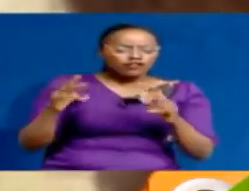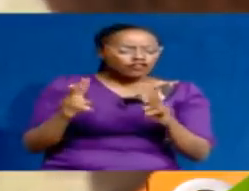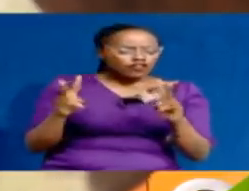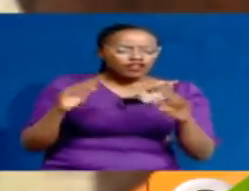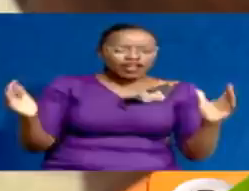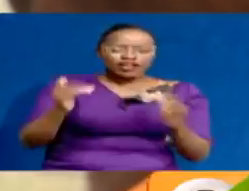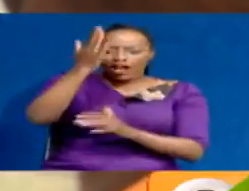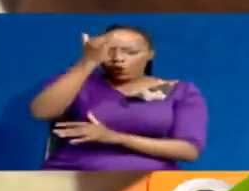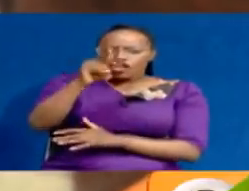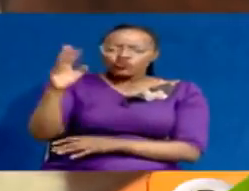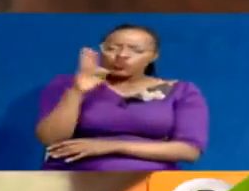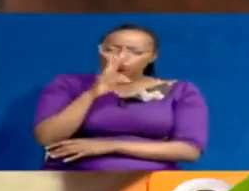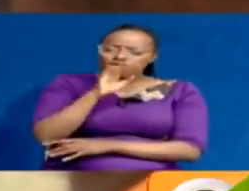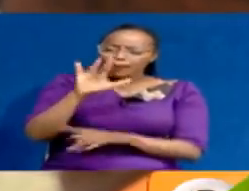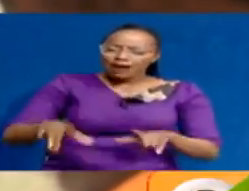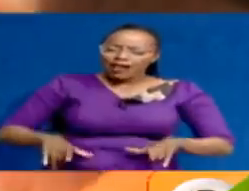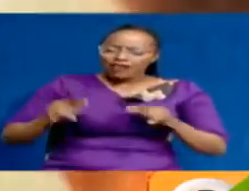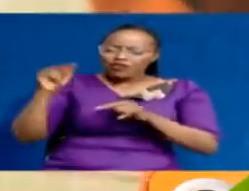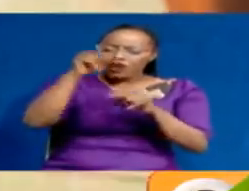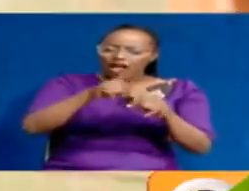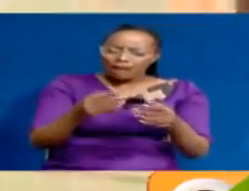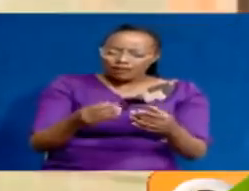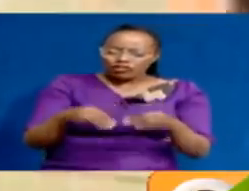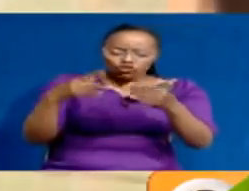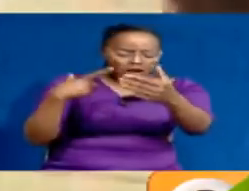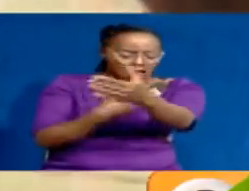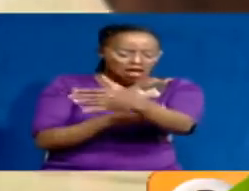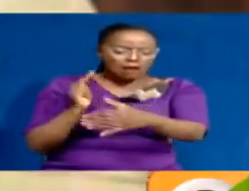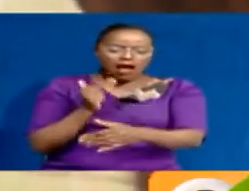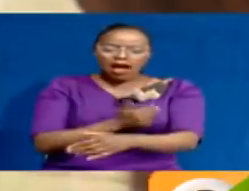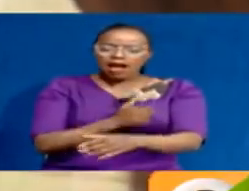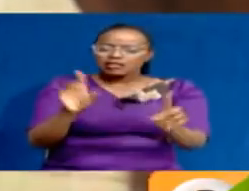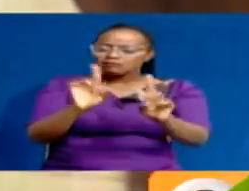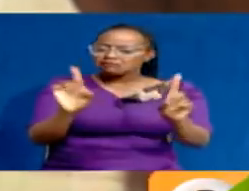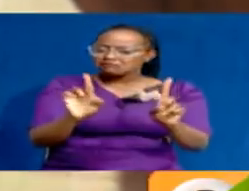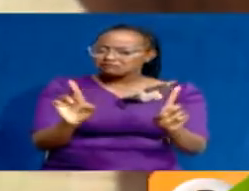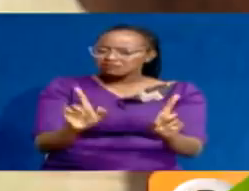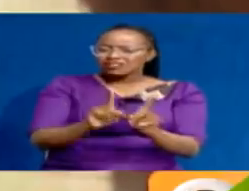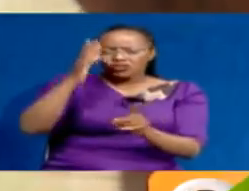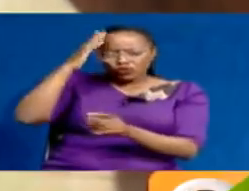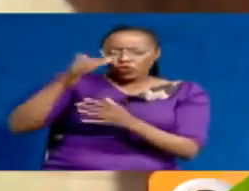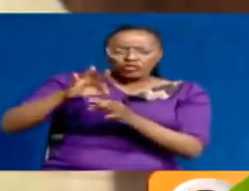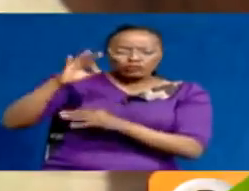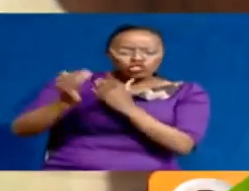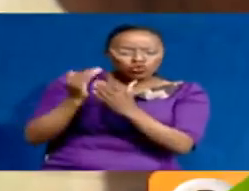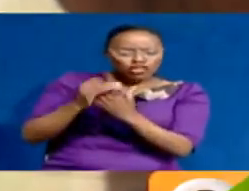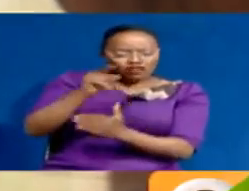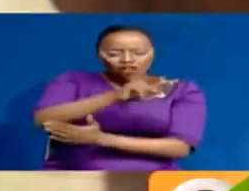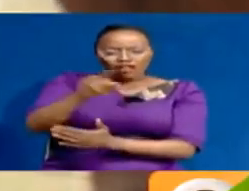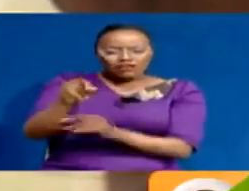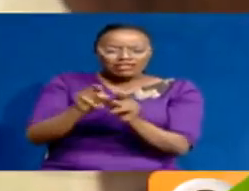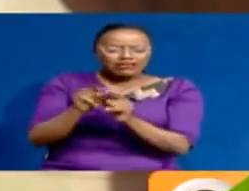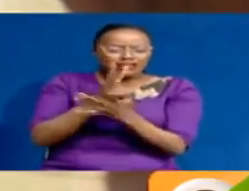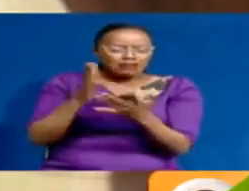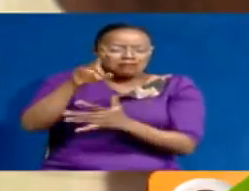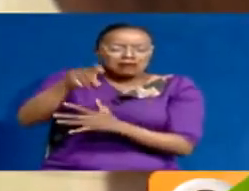because why would you risk your life? You're not coming to give us an injection. It's not like, spiritual care for them is not a do or